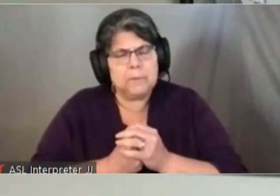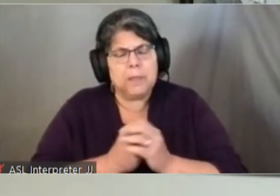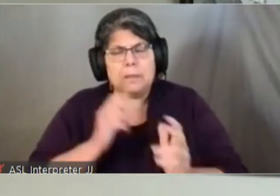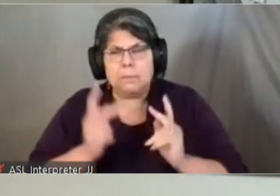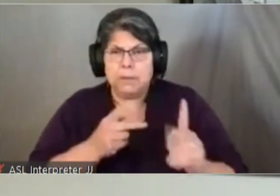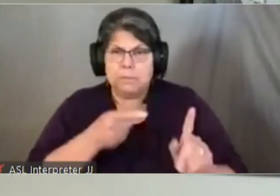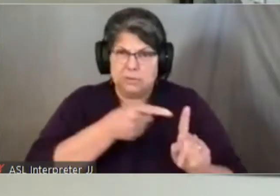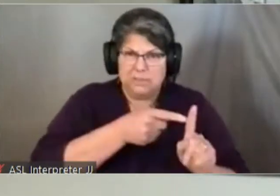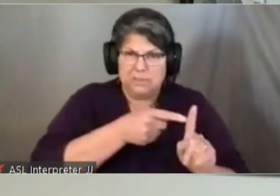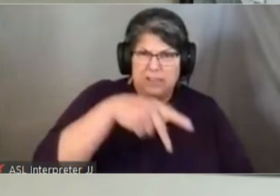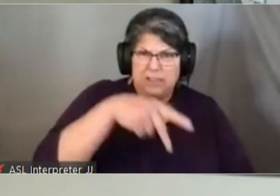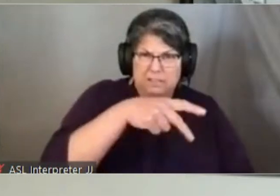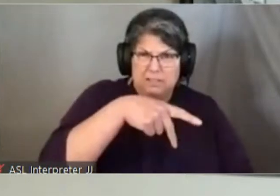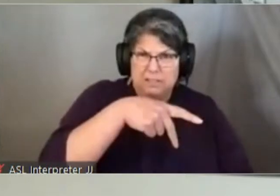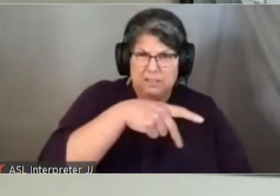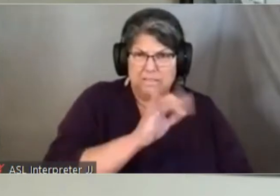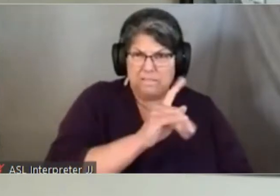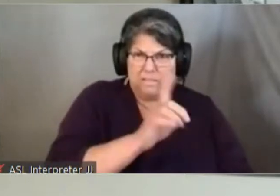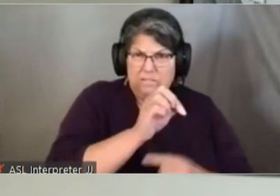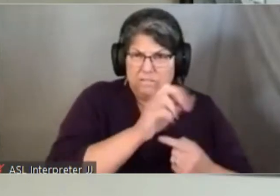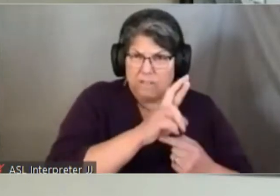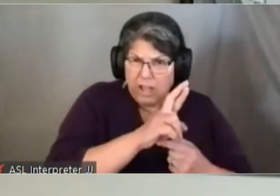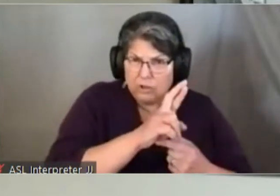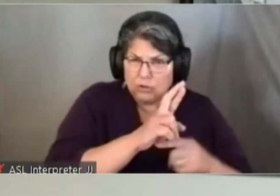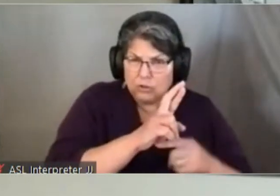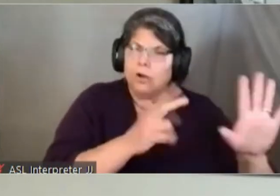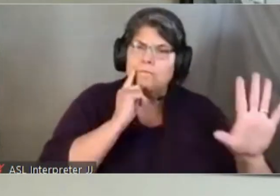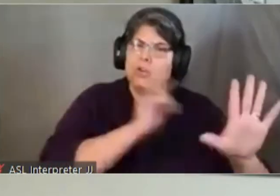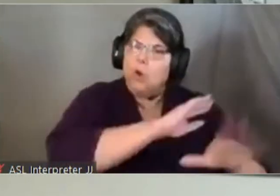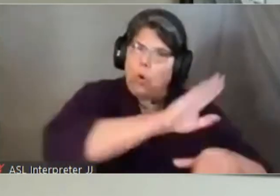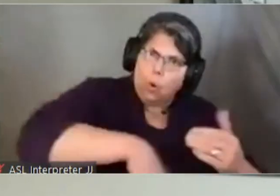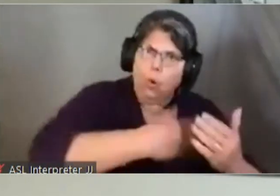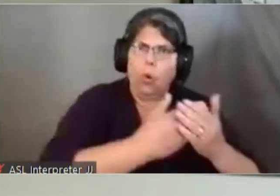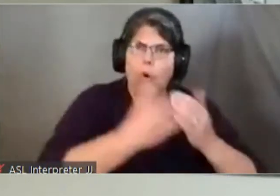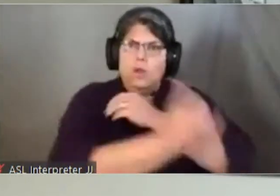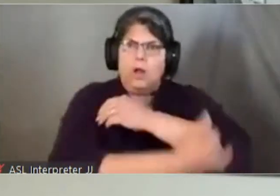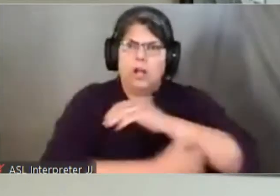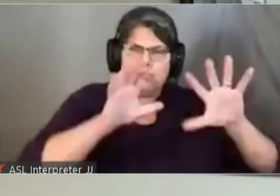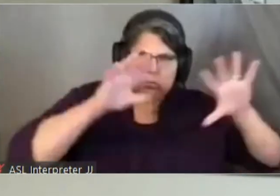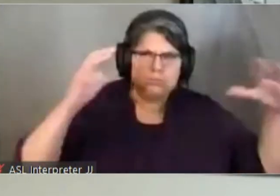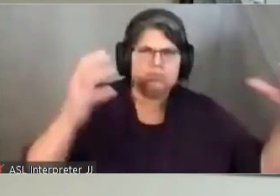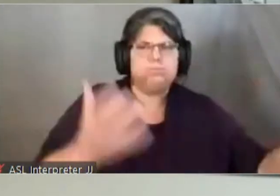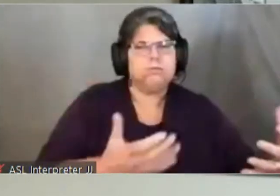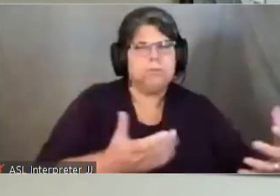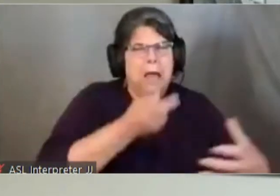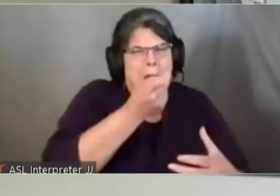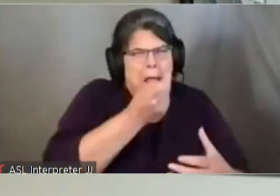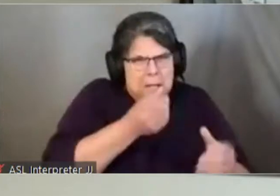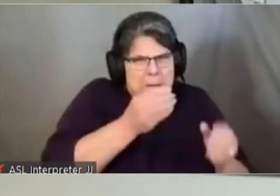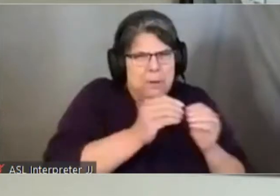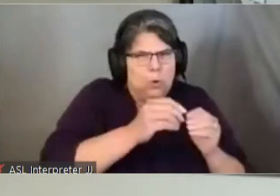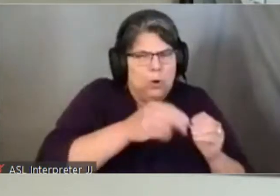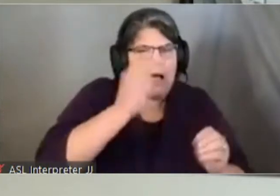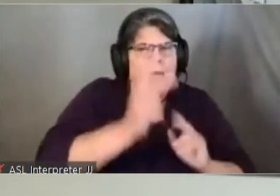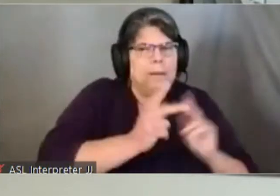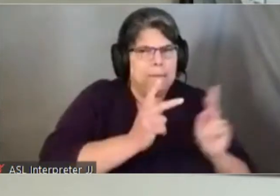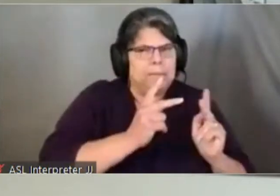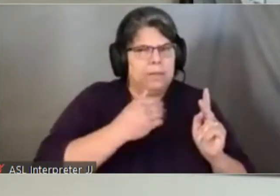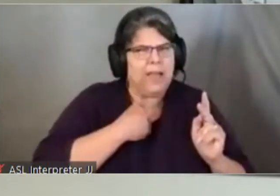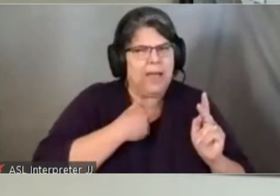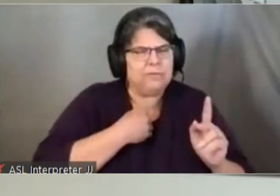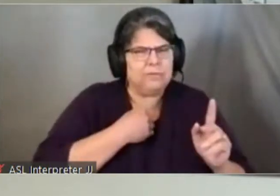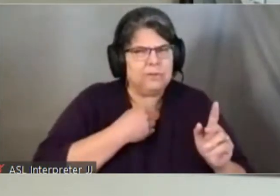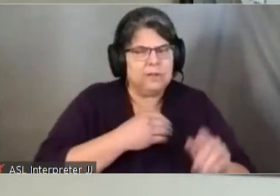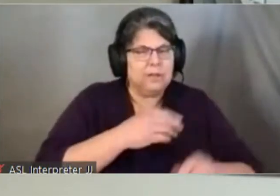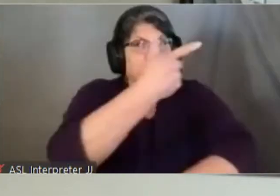Pfizer, but we're looking at national statistics. We would not have any meaningful statistical analysis within Mendocino County